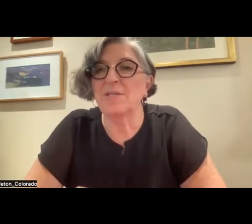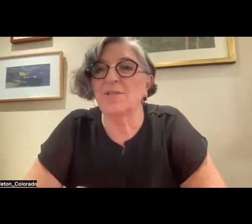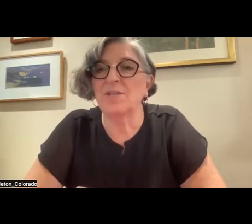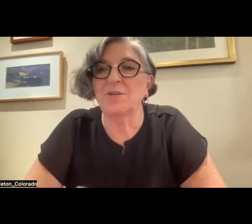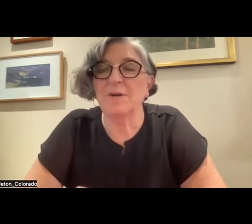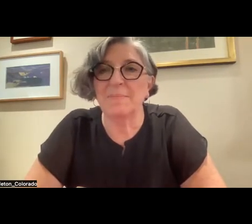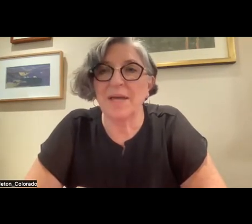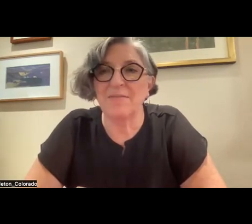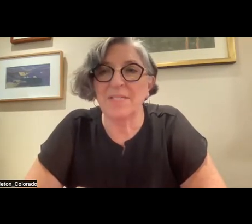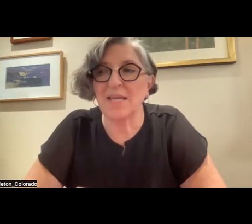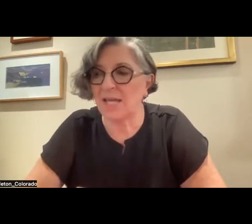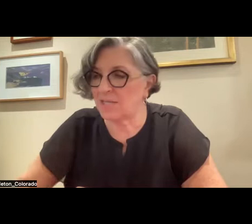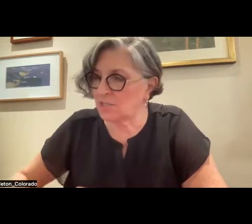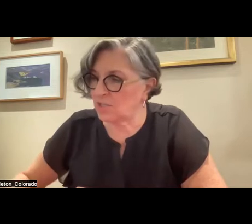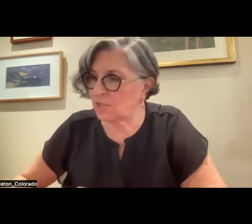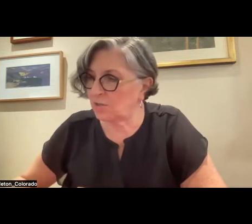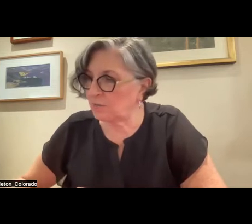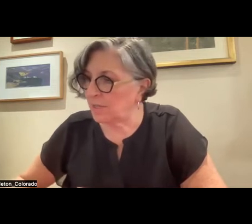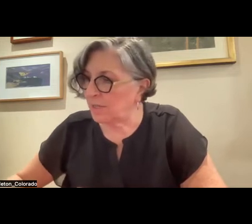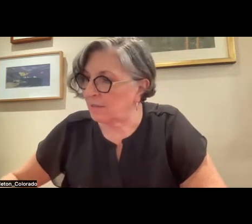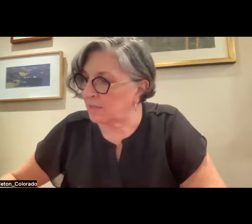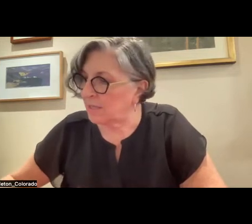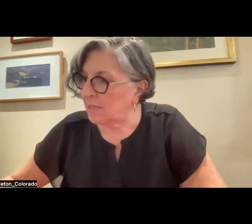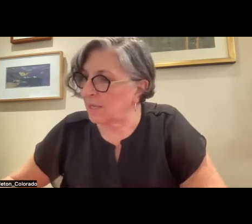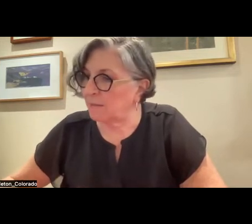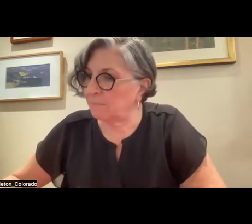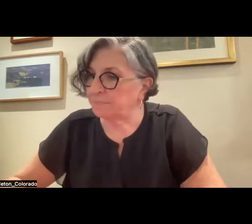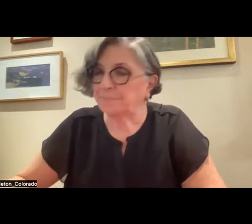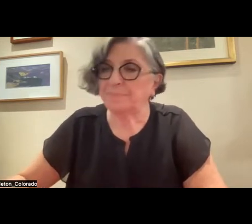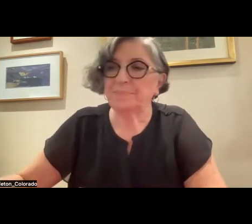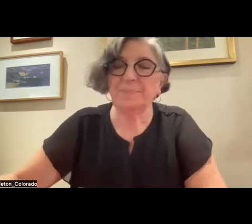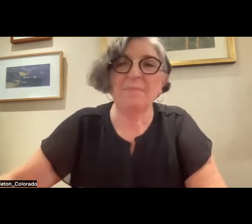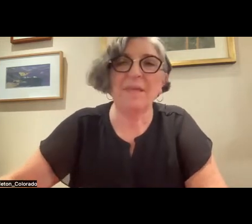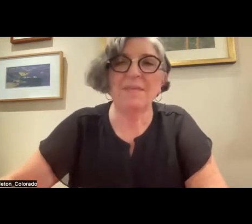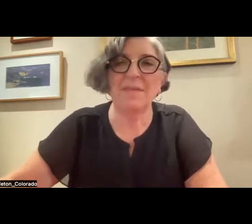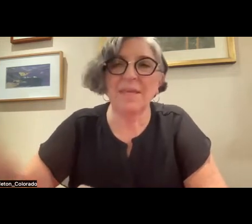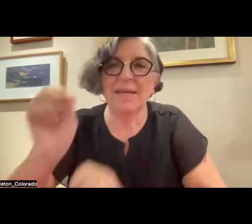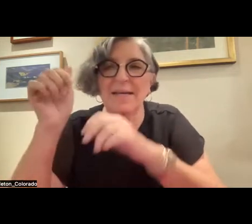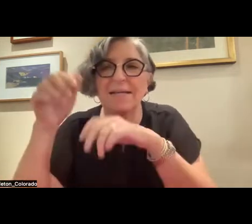for me to kind of attend to the